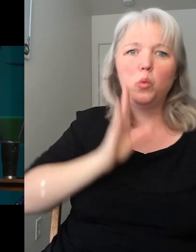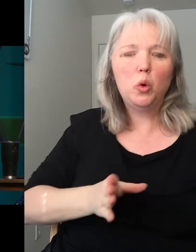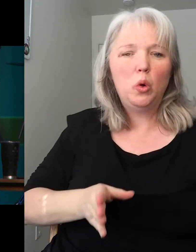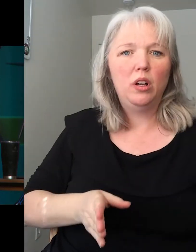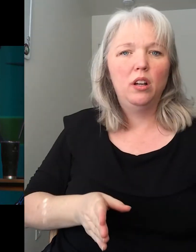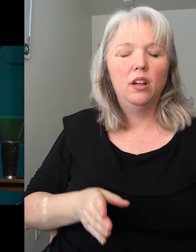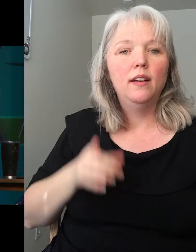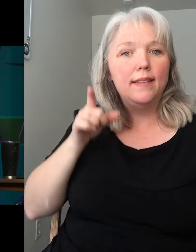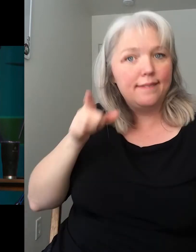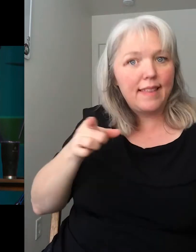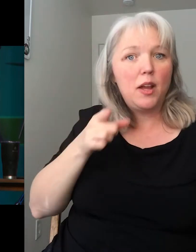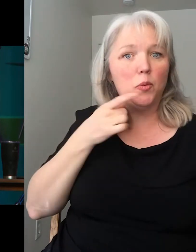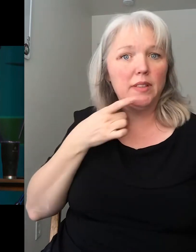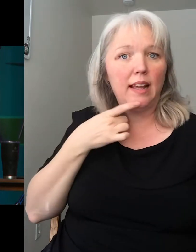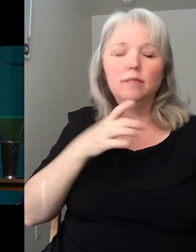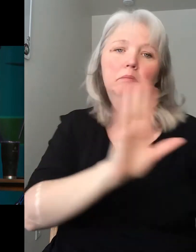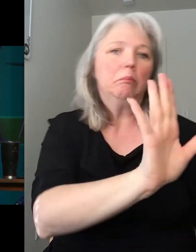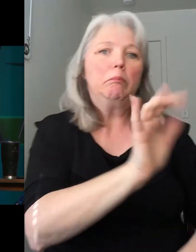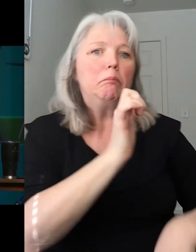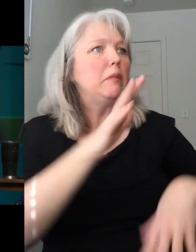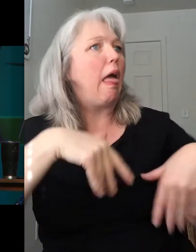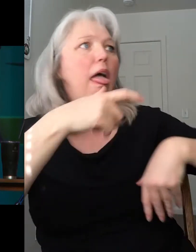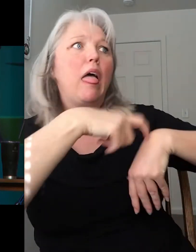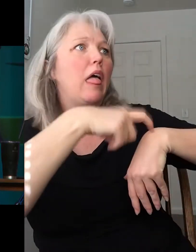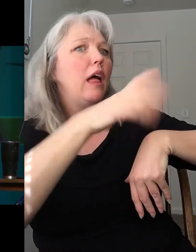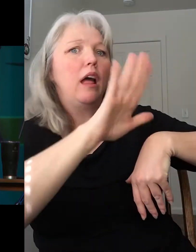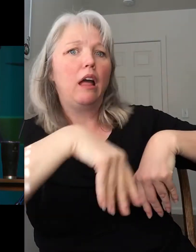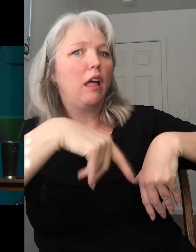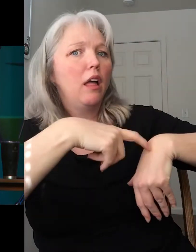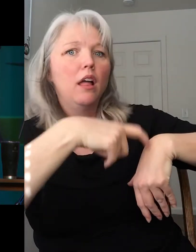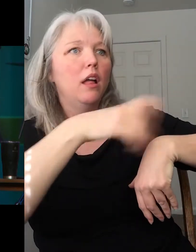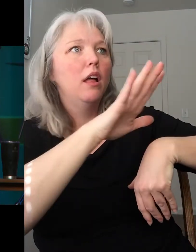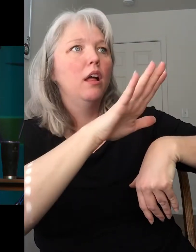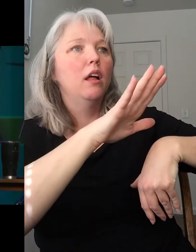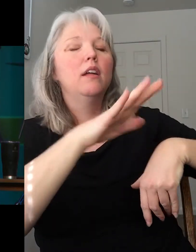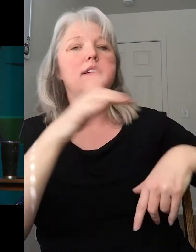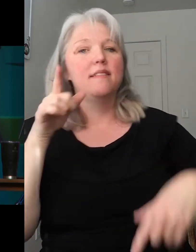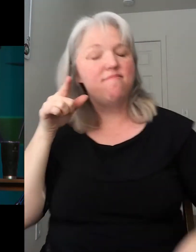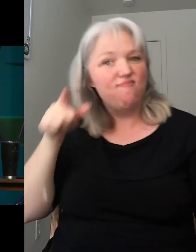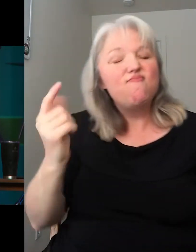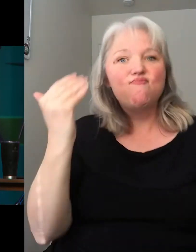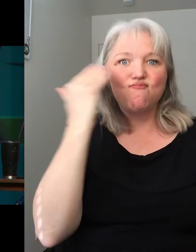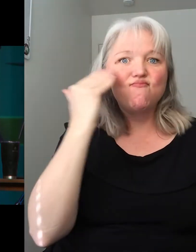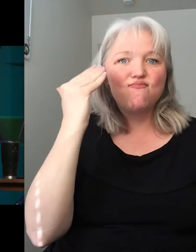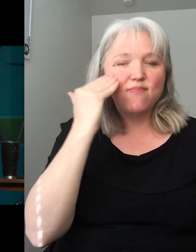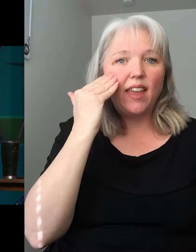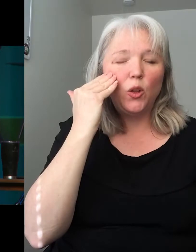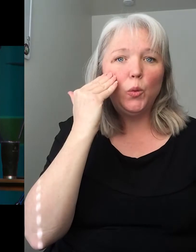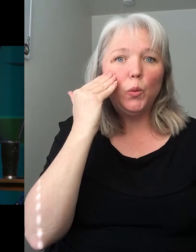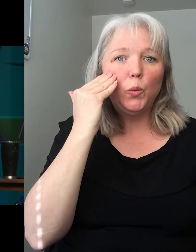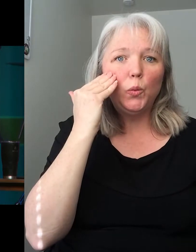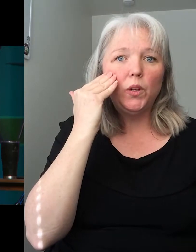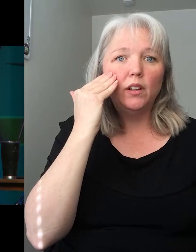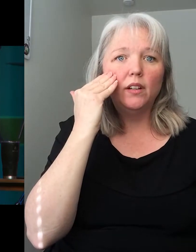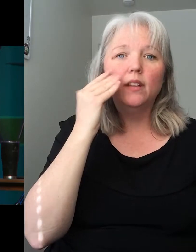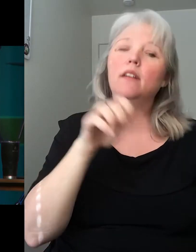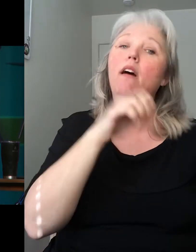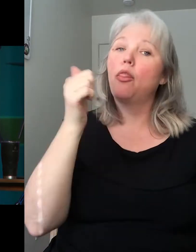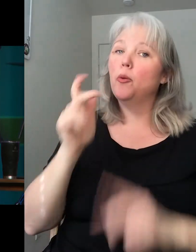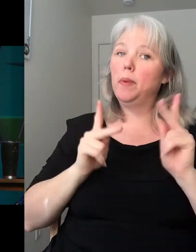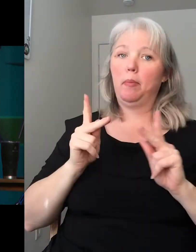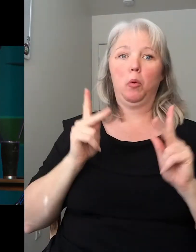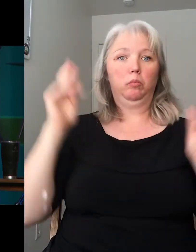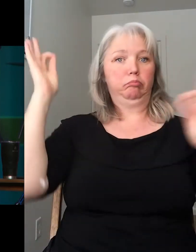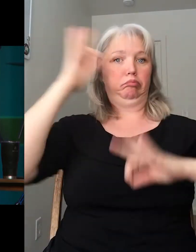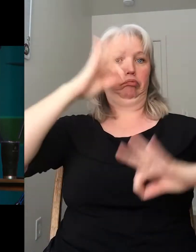And they were saying, this is not the time. They acknowledged something that they knew that